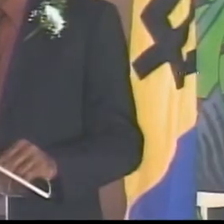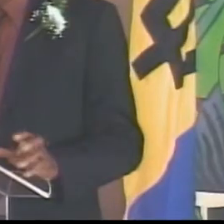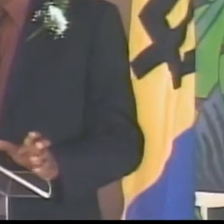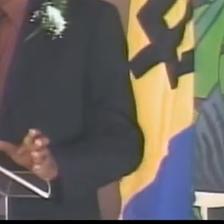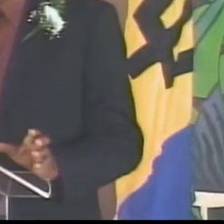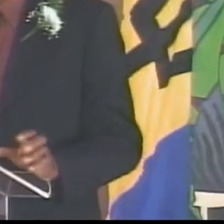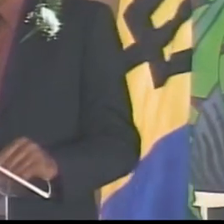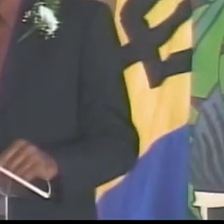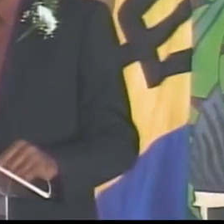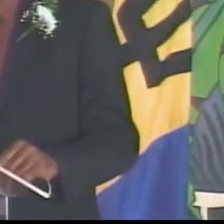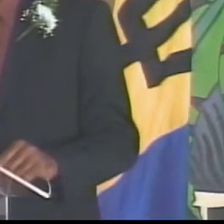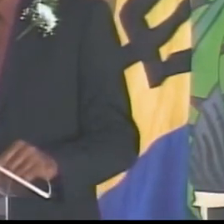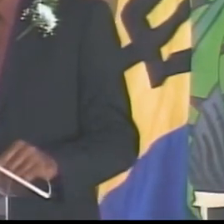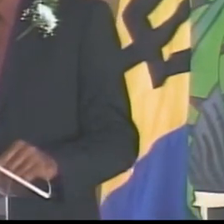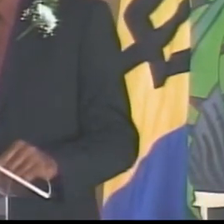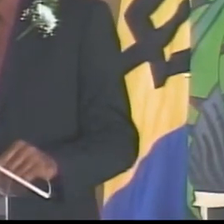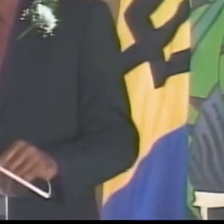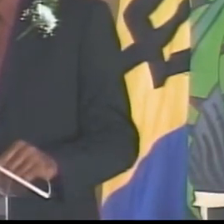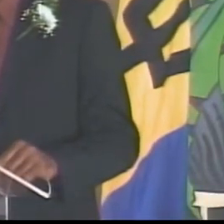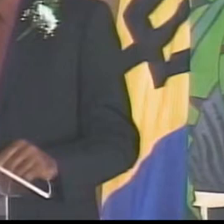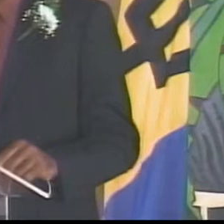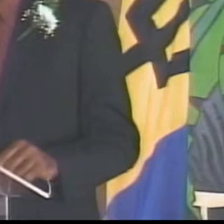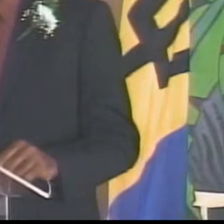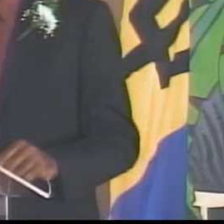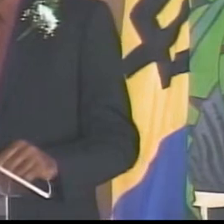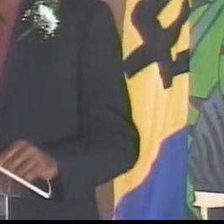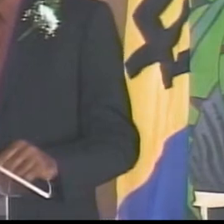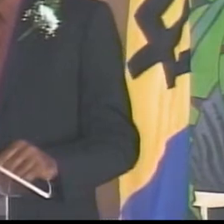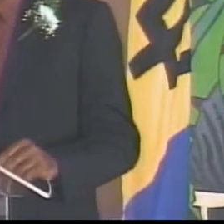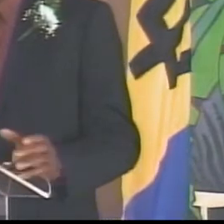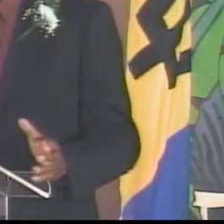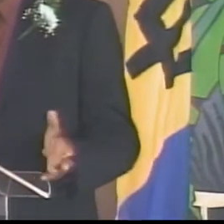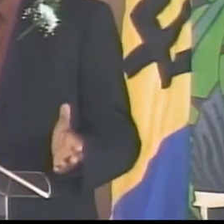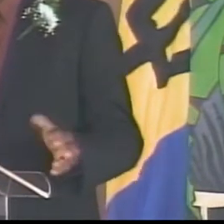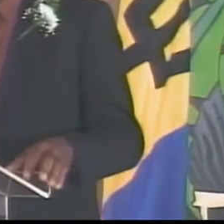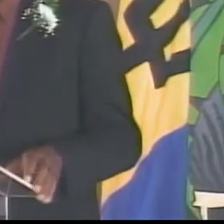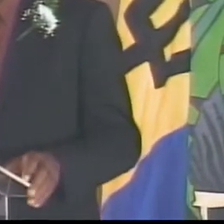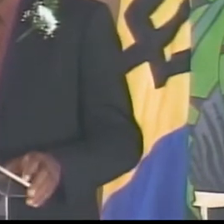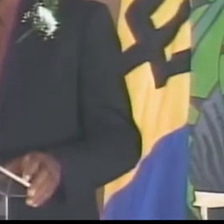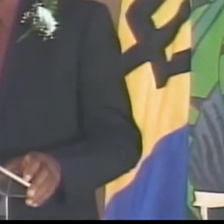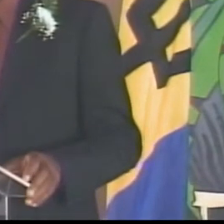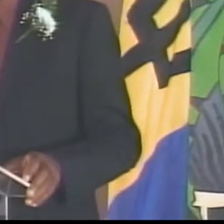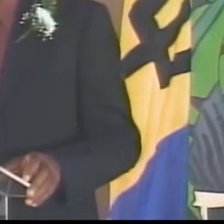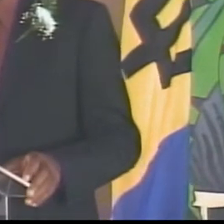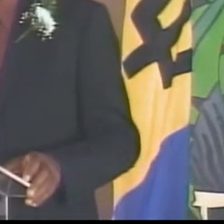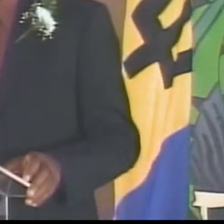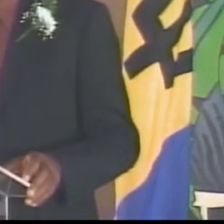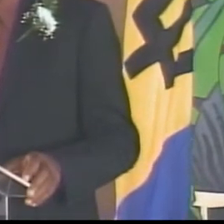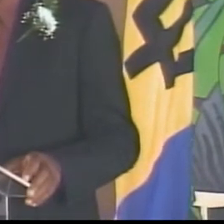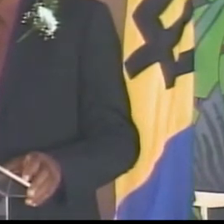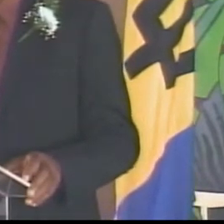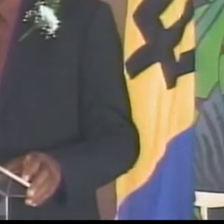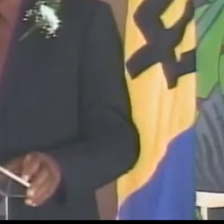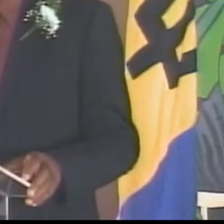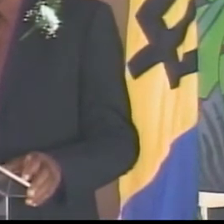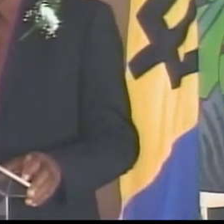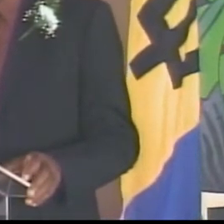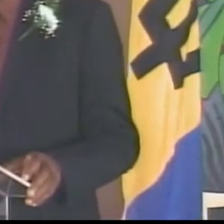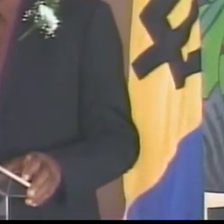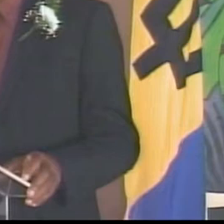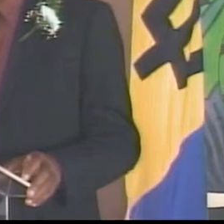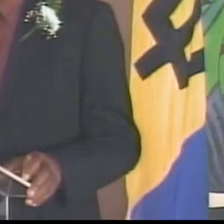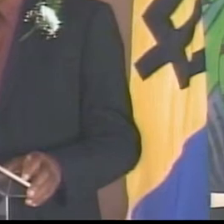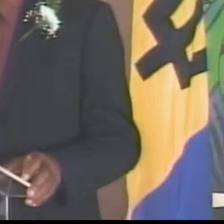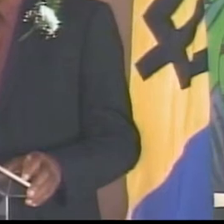Attorneys who are, of course, members of the bar and also should be ministers of justice should see